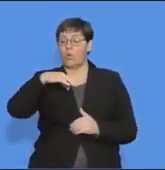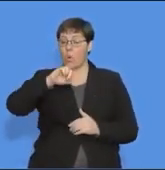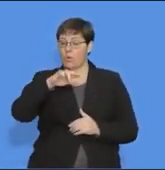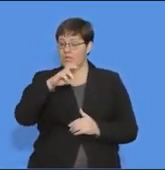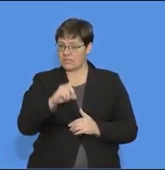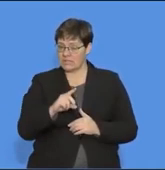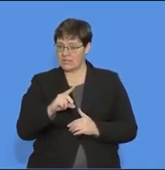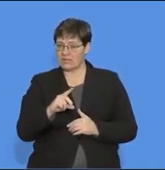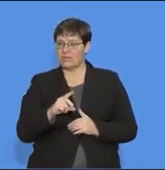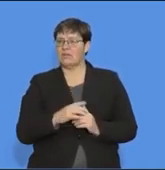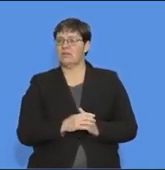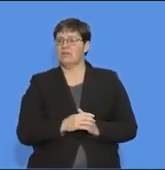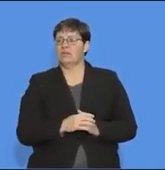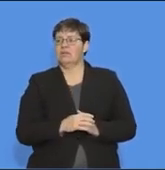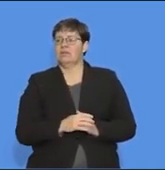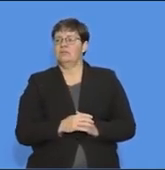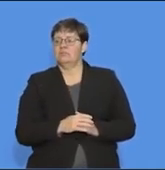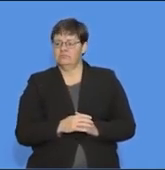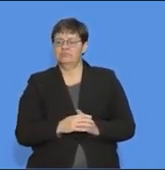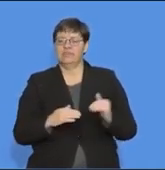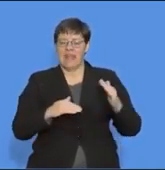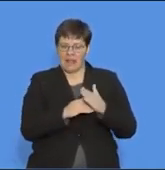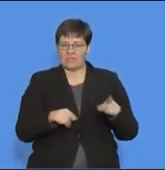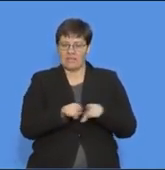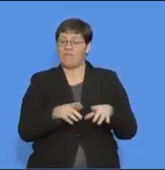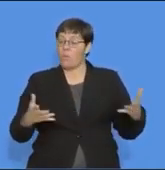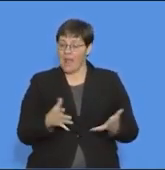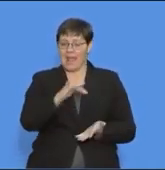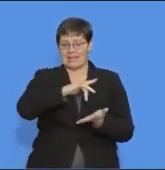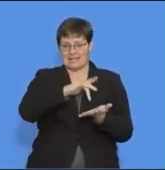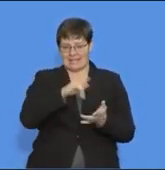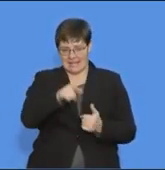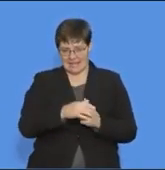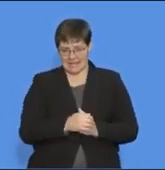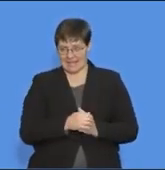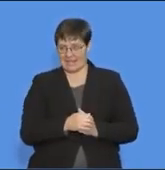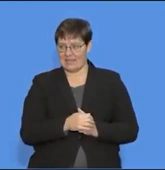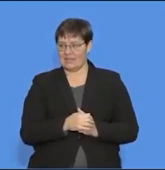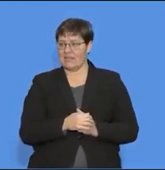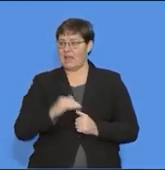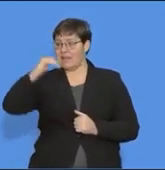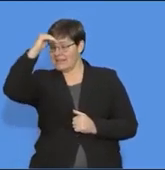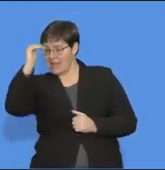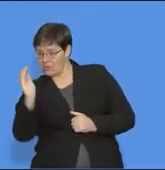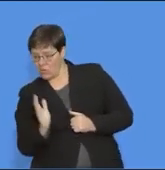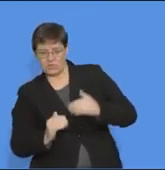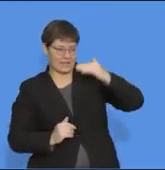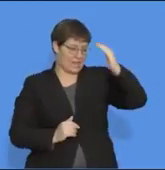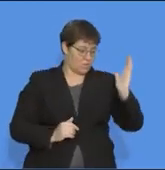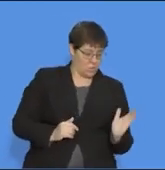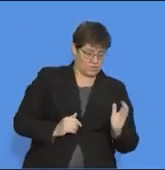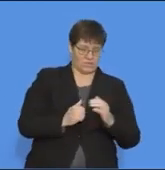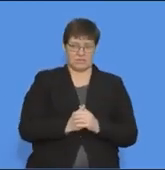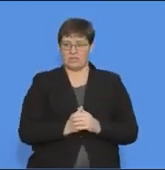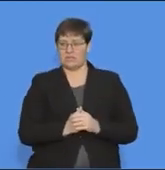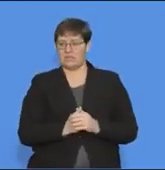chords subtend equal angles at the center. So this chord and that chord. Let me